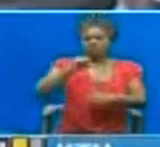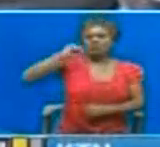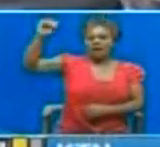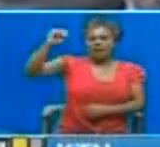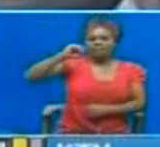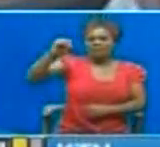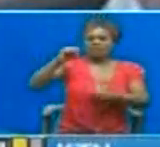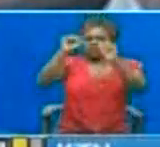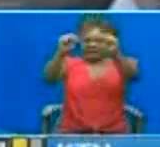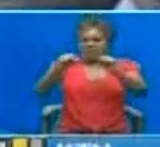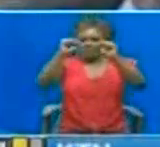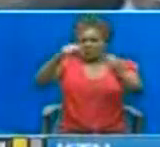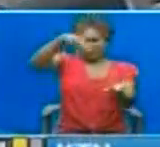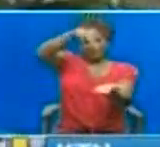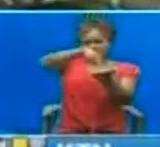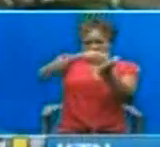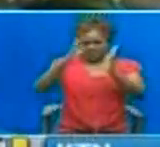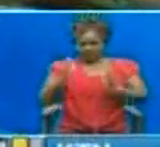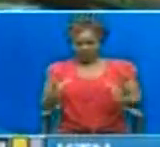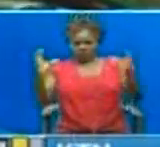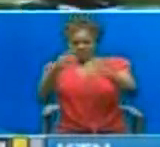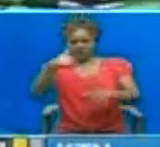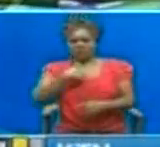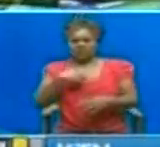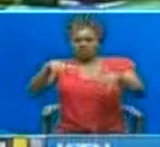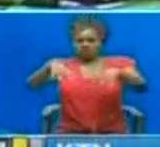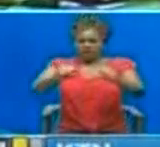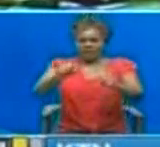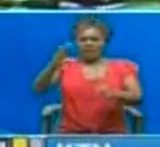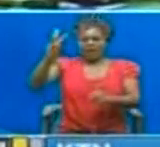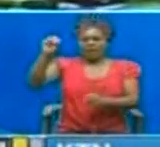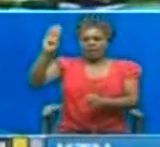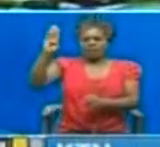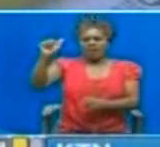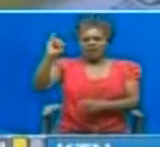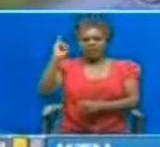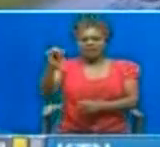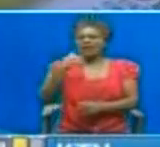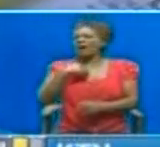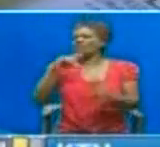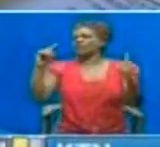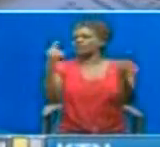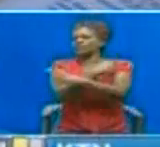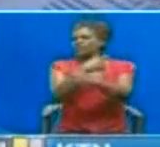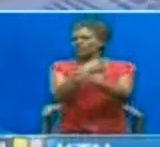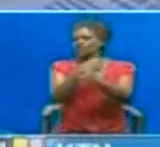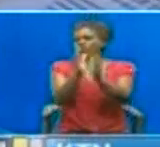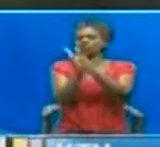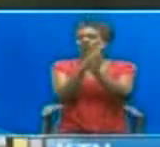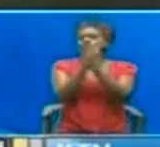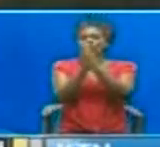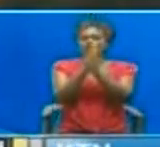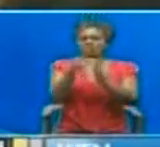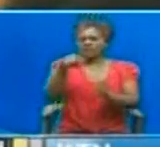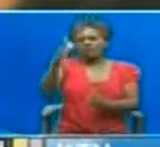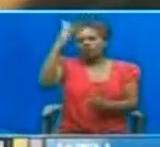campaign for the candidate of my party. ODM chairman John Mbadi appeared to be reading from a different script from that of Jekakimba, who